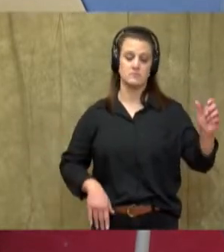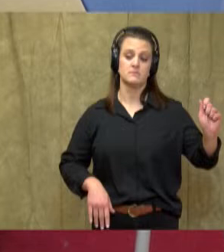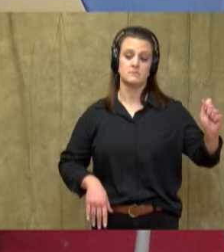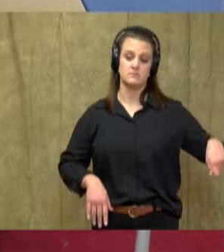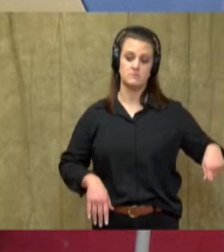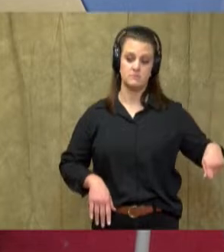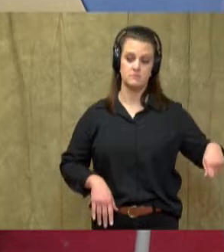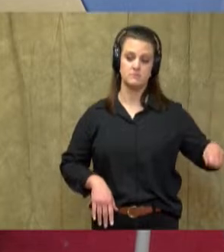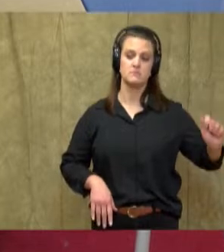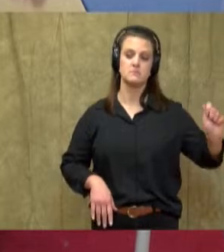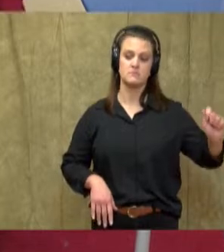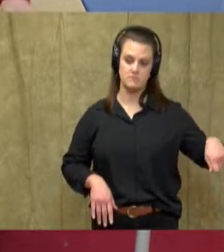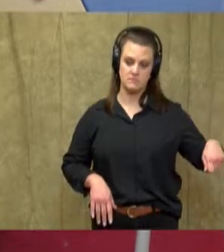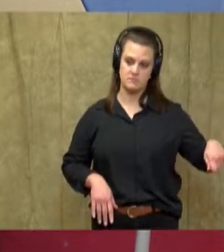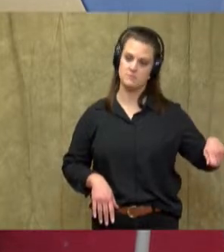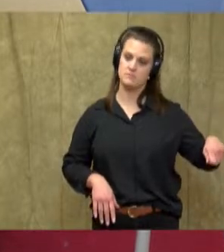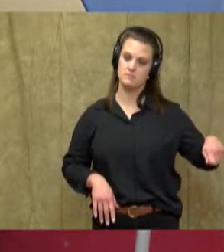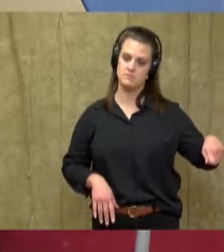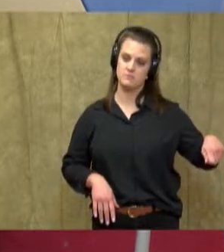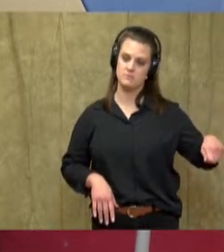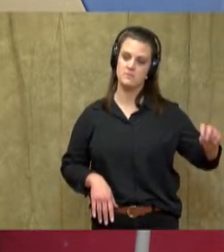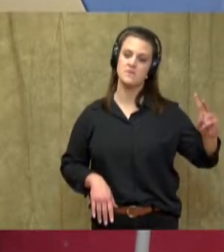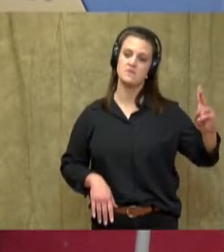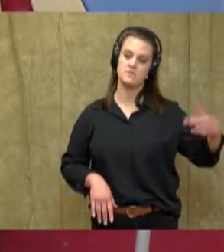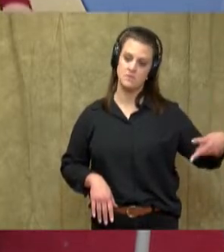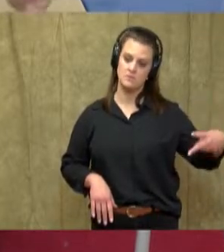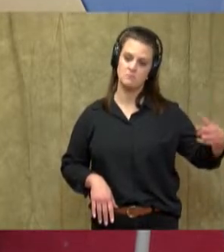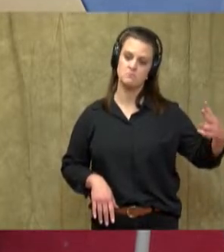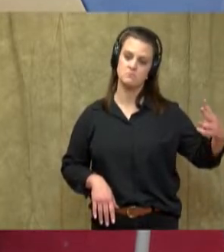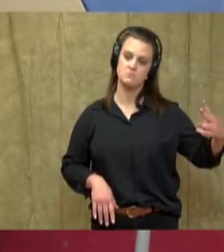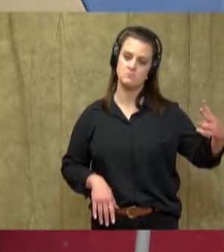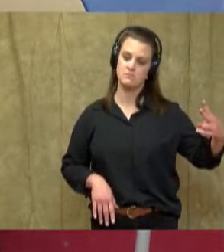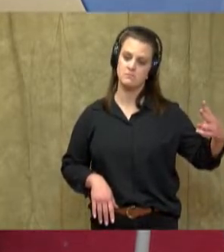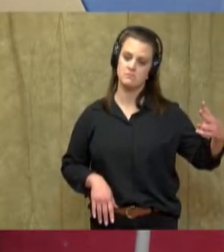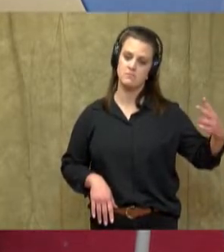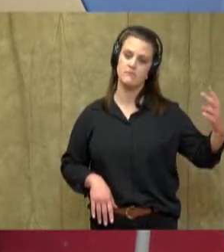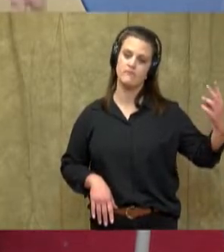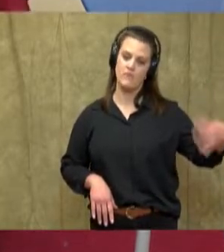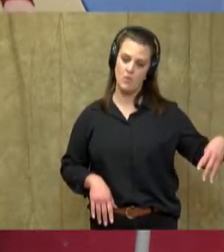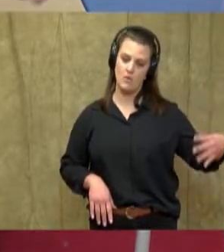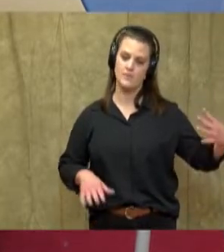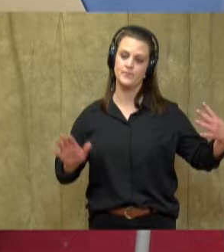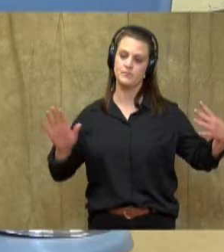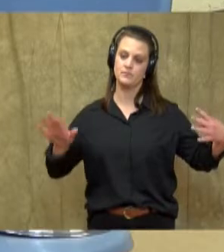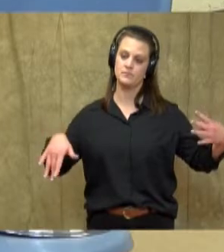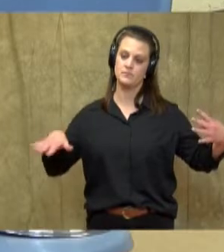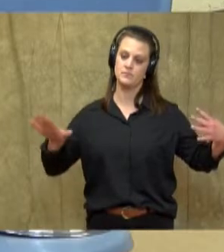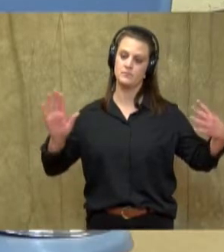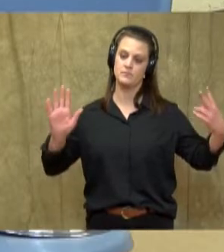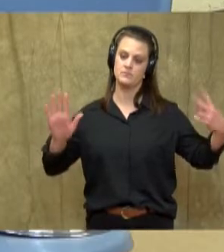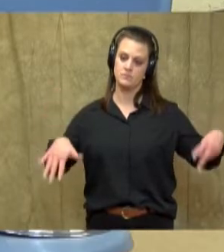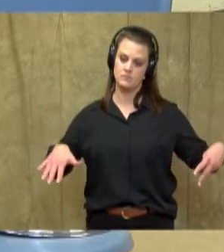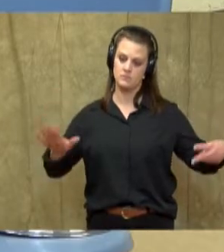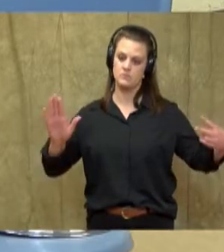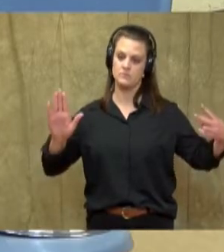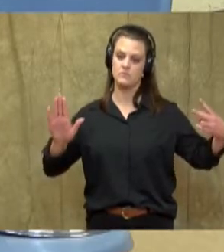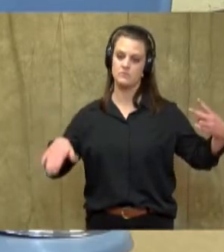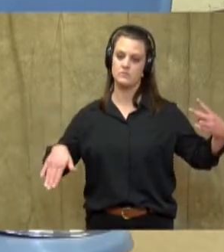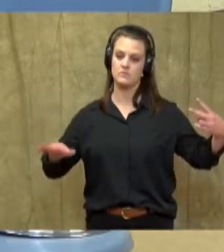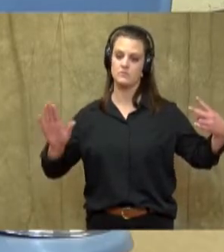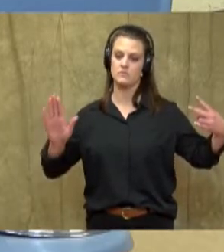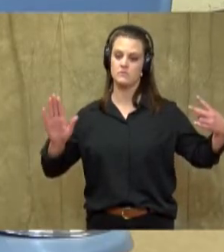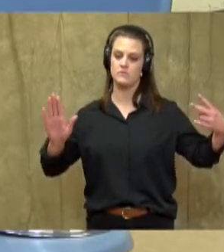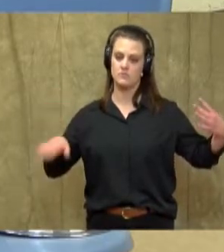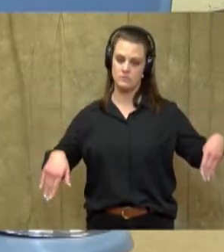2, 4, 2, 4. Keep that going. Let's do